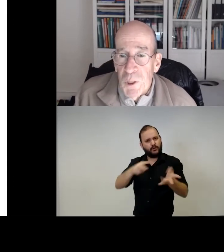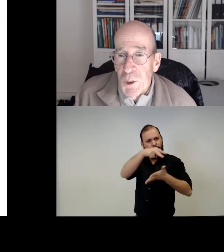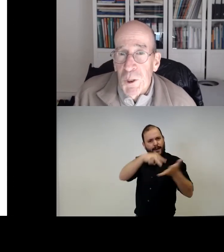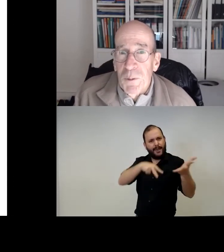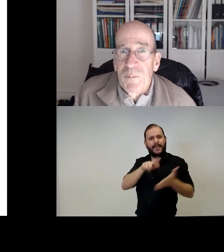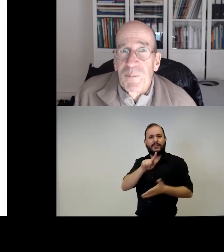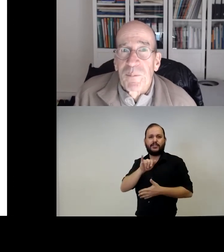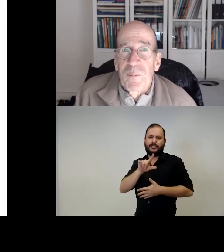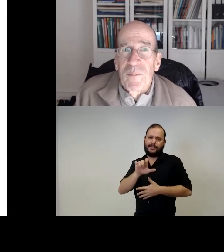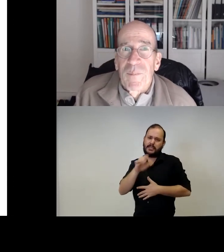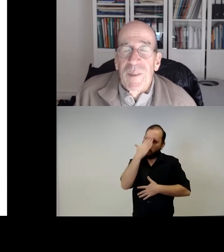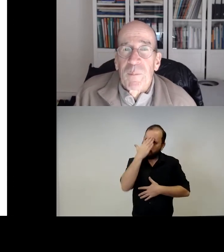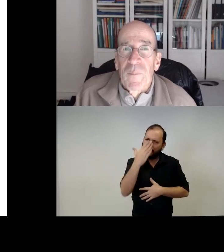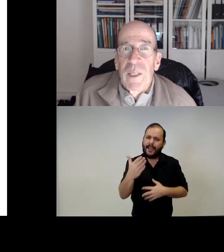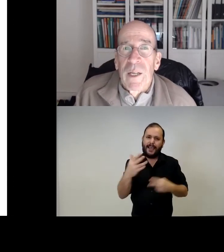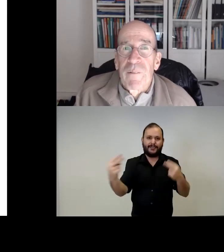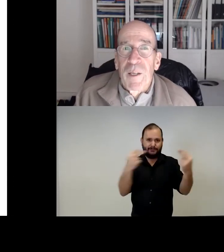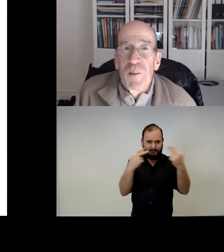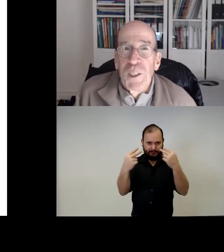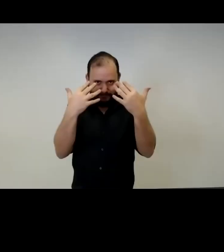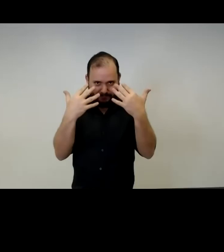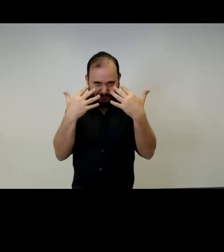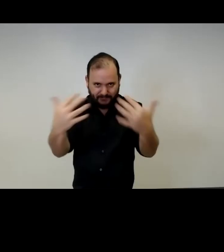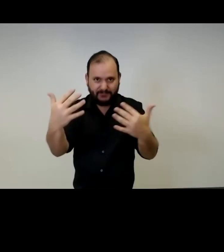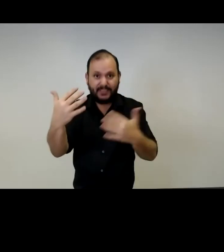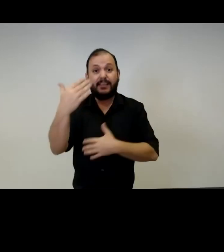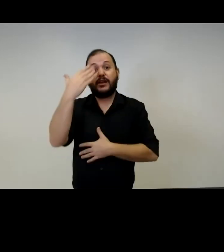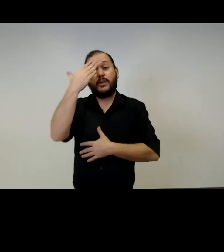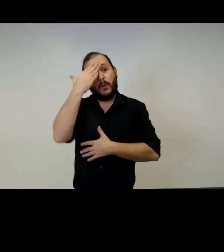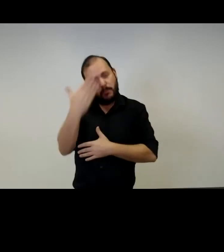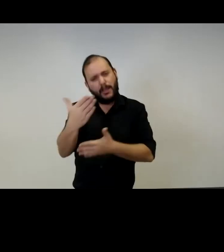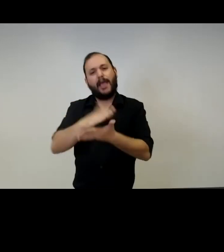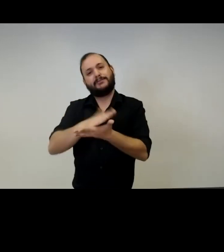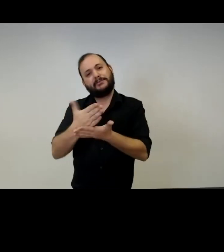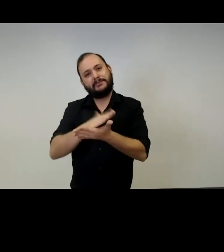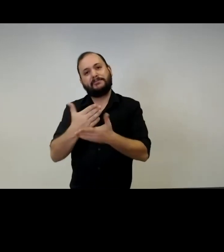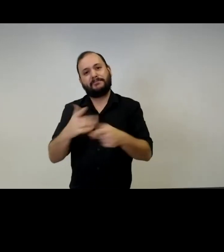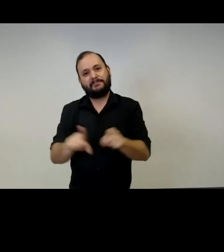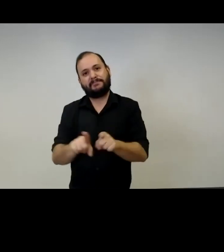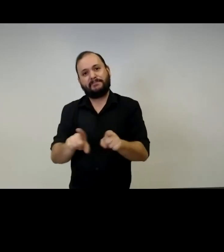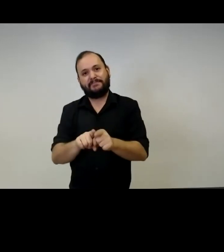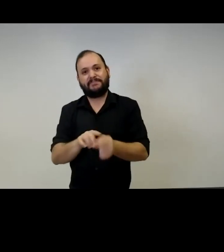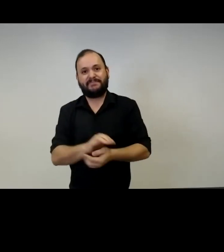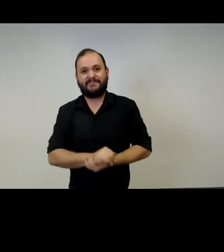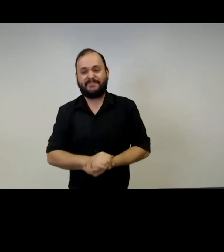your attention. And I thank the interpreter, of course.